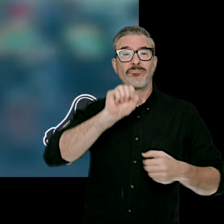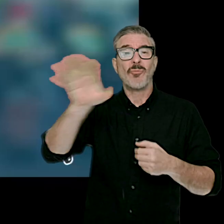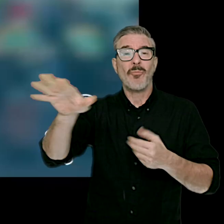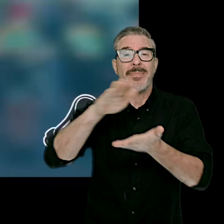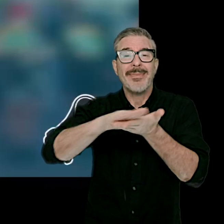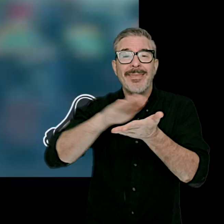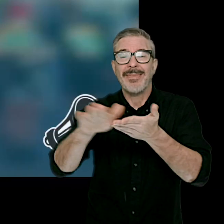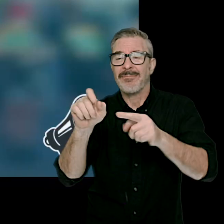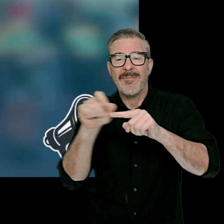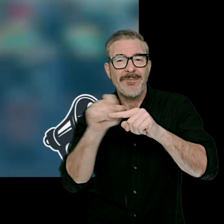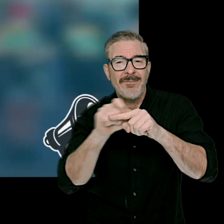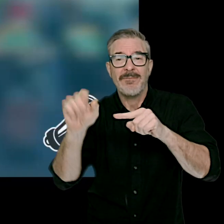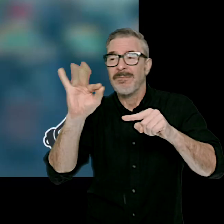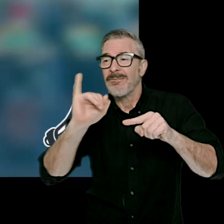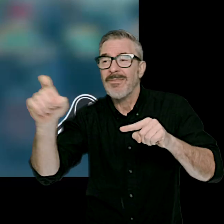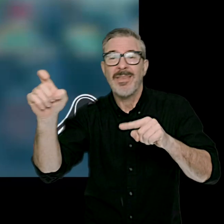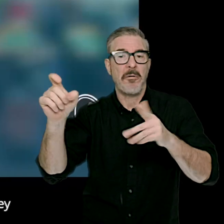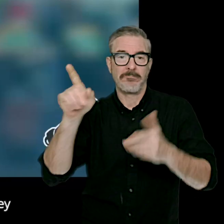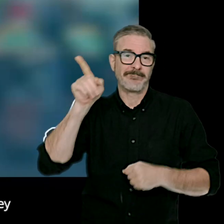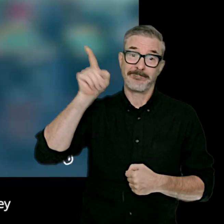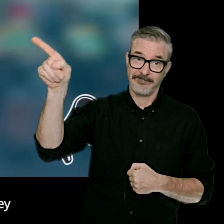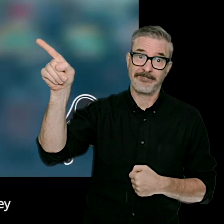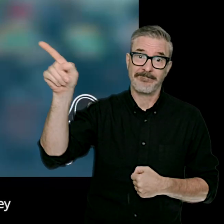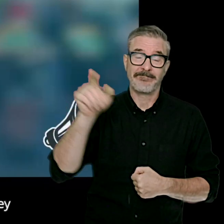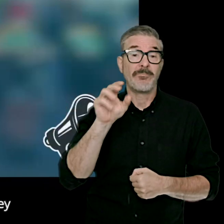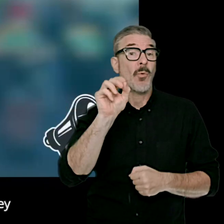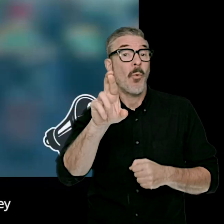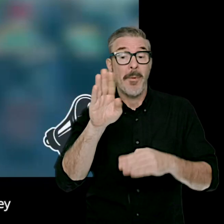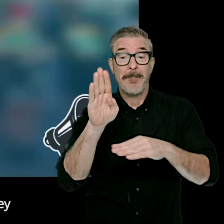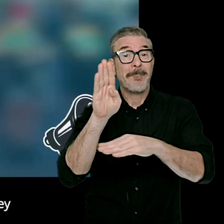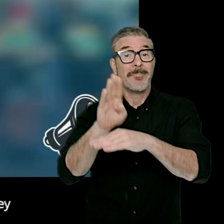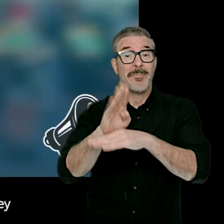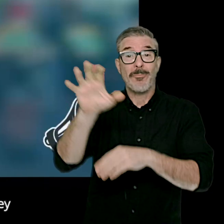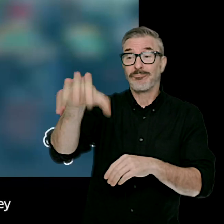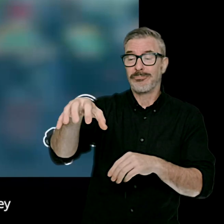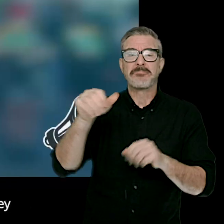uniform maintenance, if your employer is